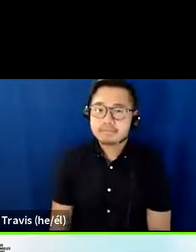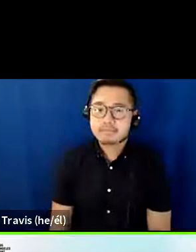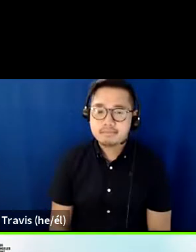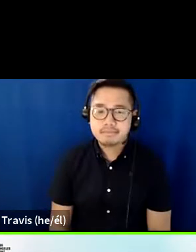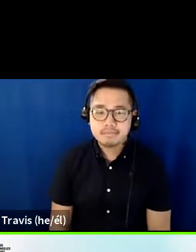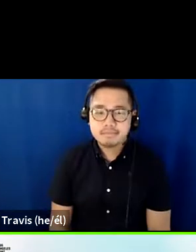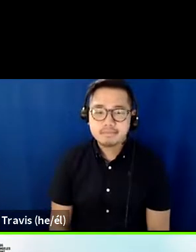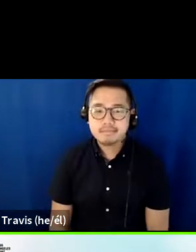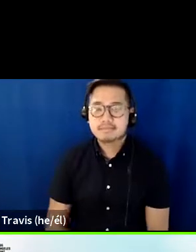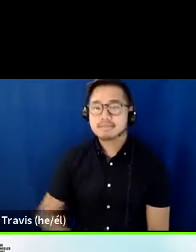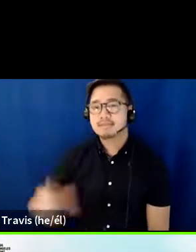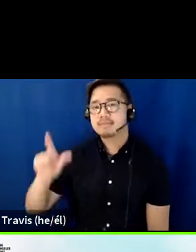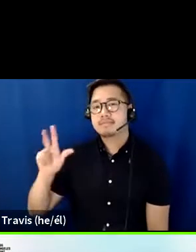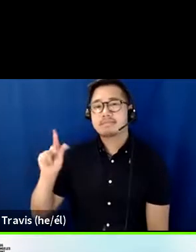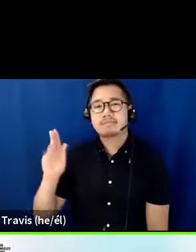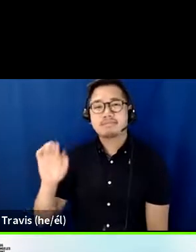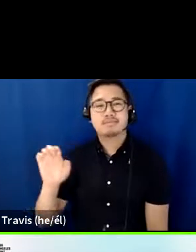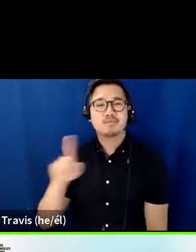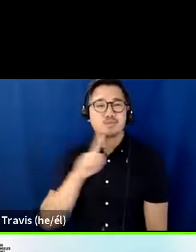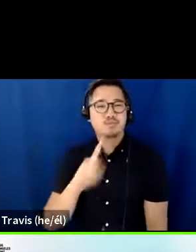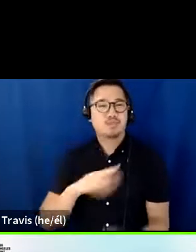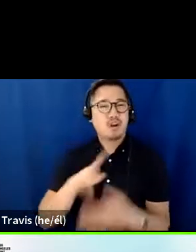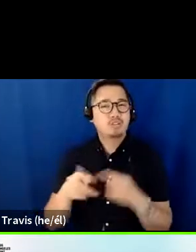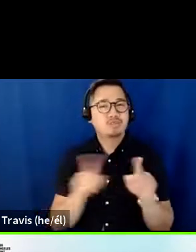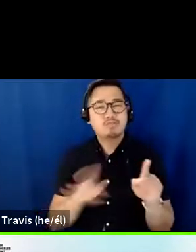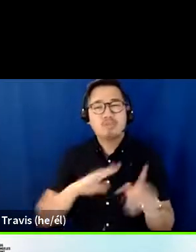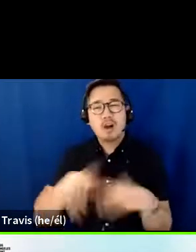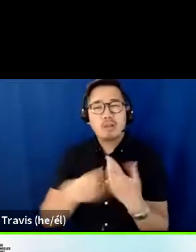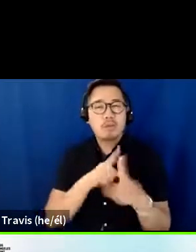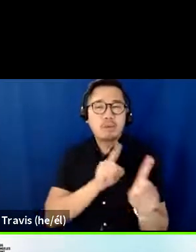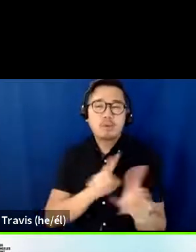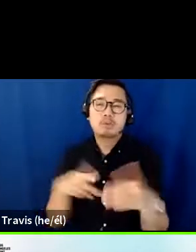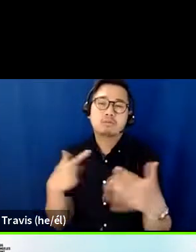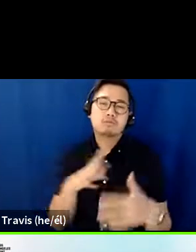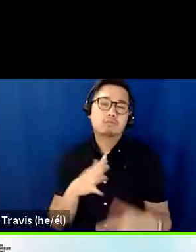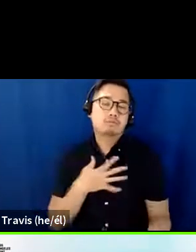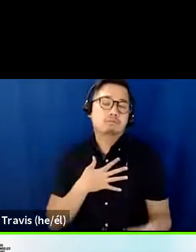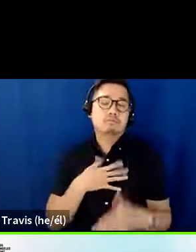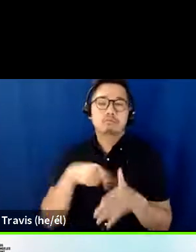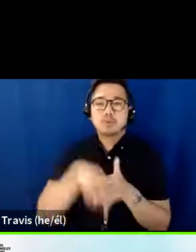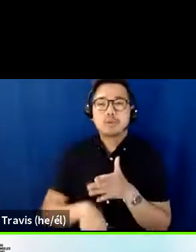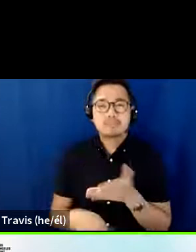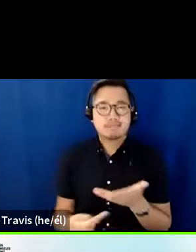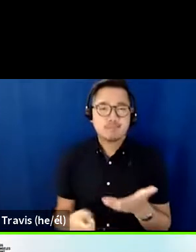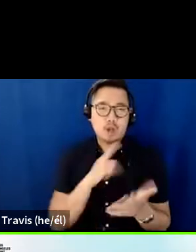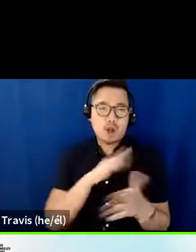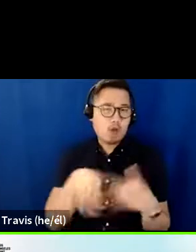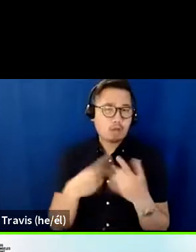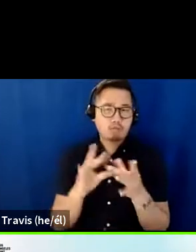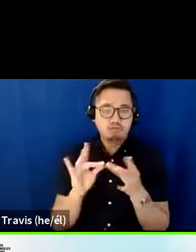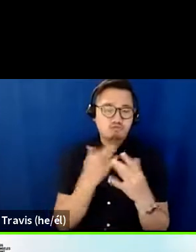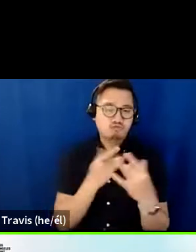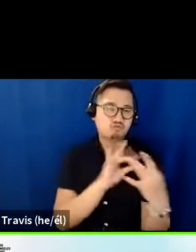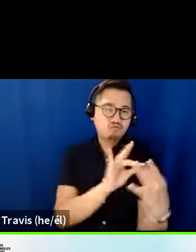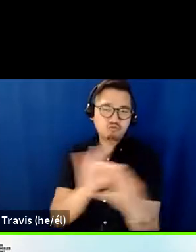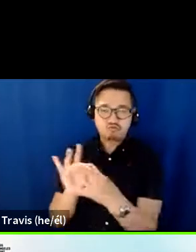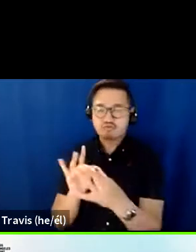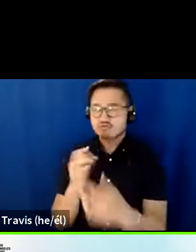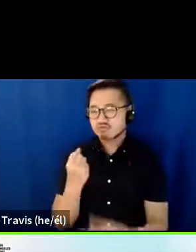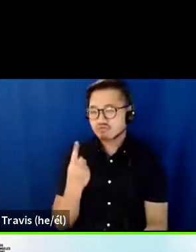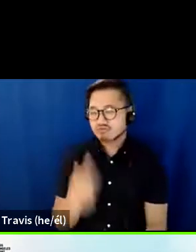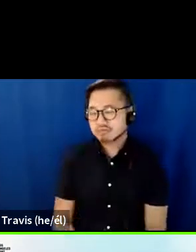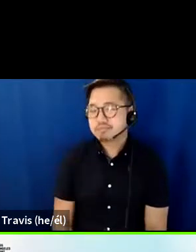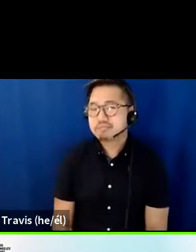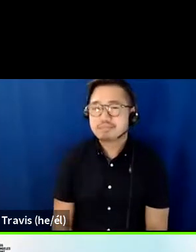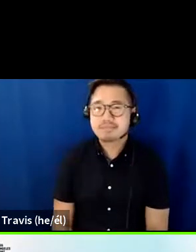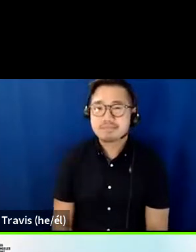Gotcha. You know what, all of you, the responses are profound, and I definitely resonate with all of that. So